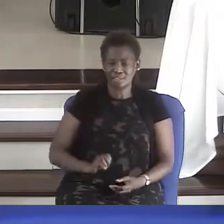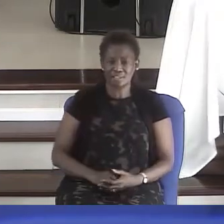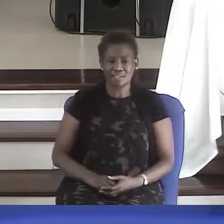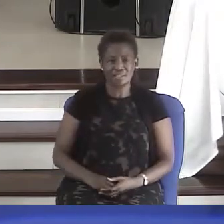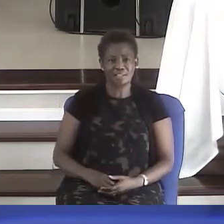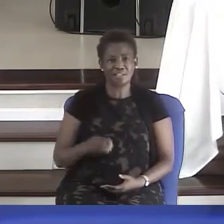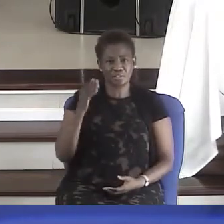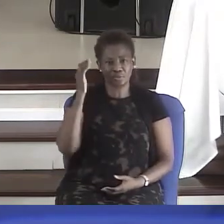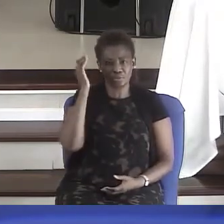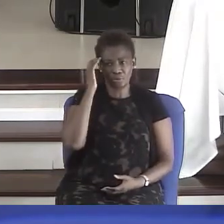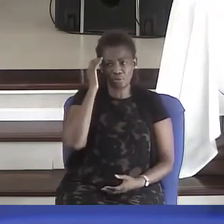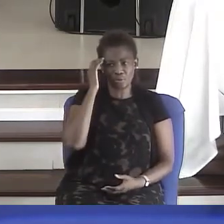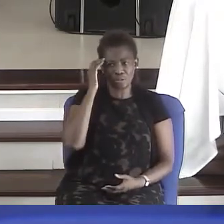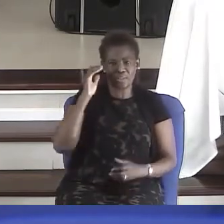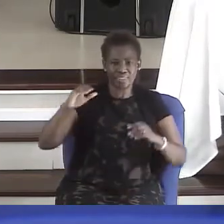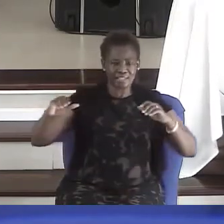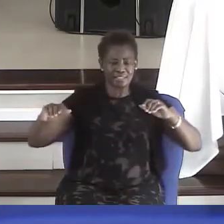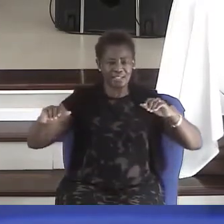as well